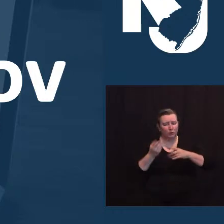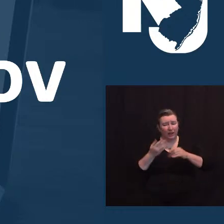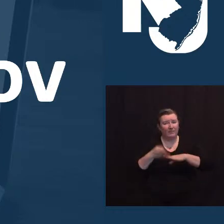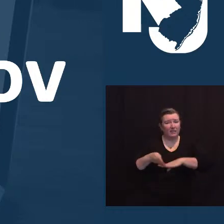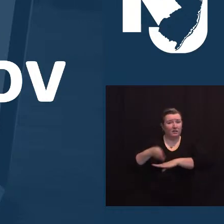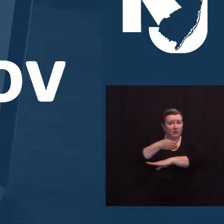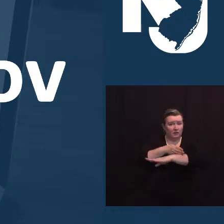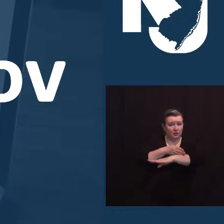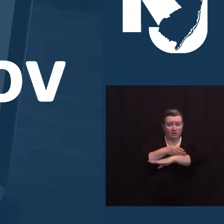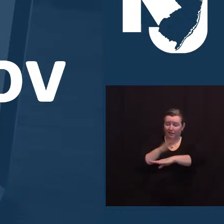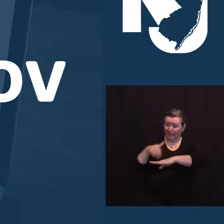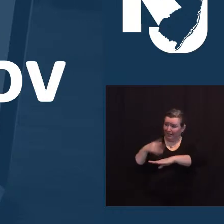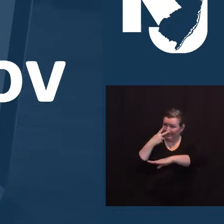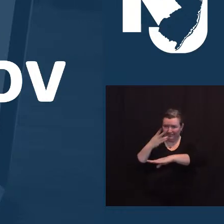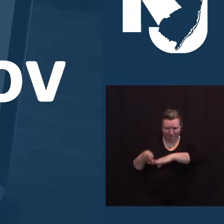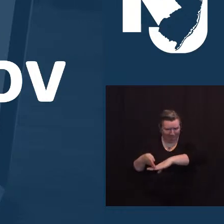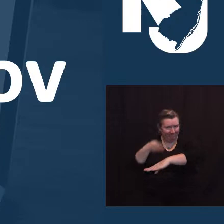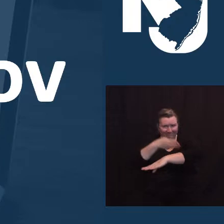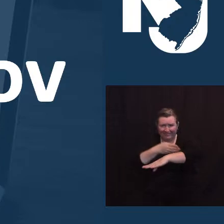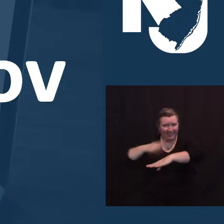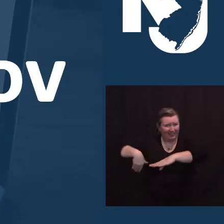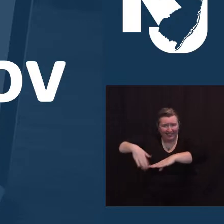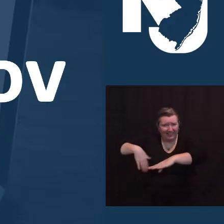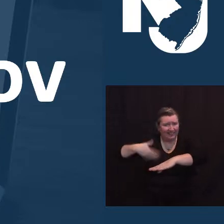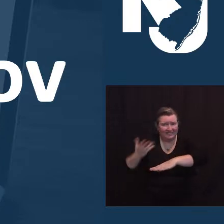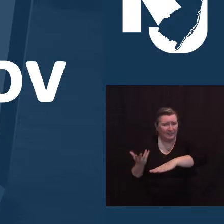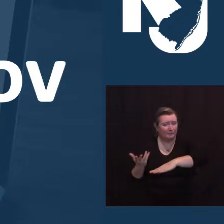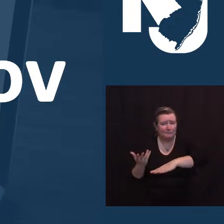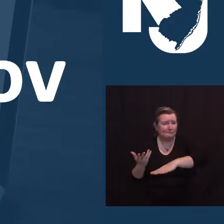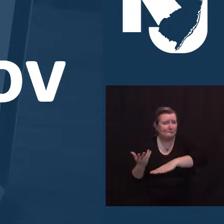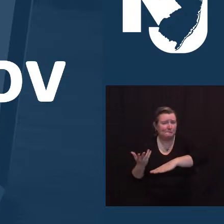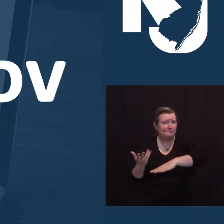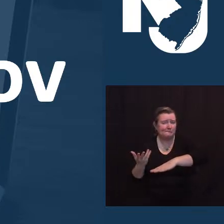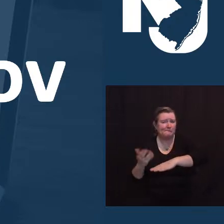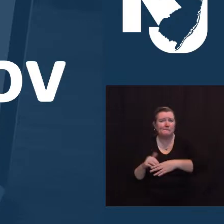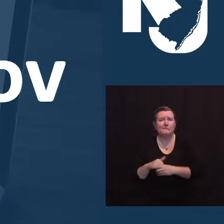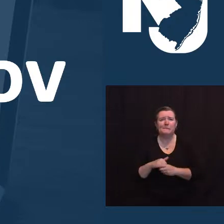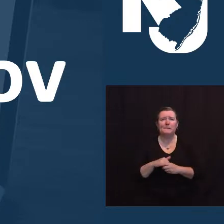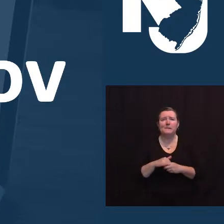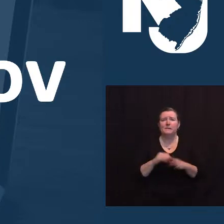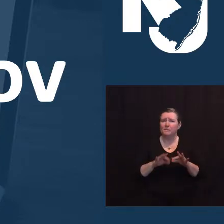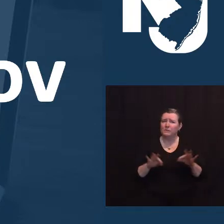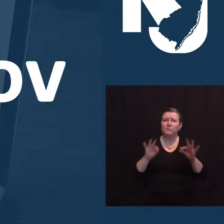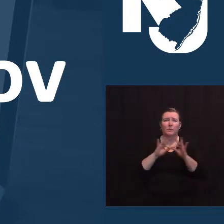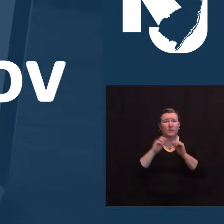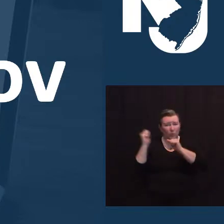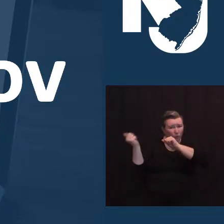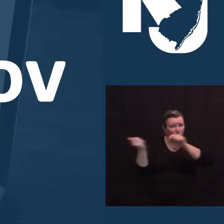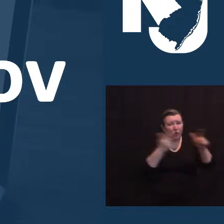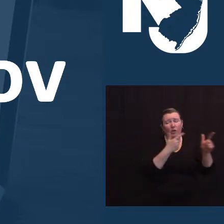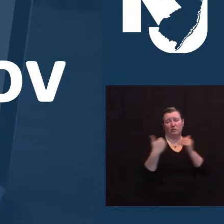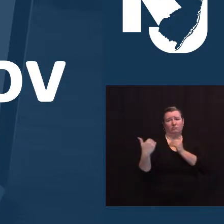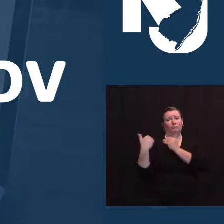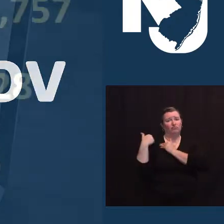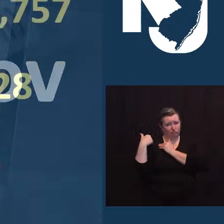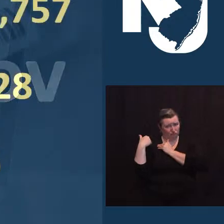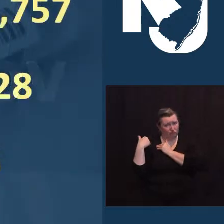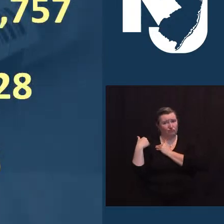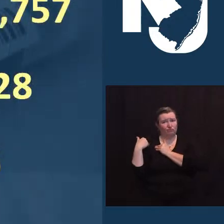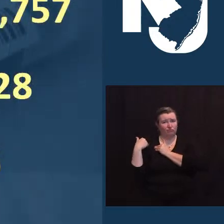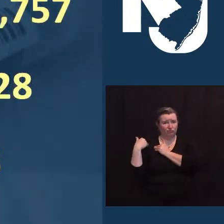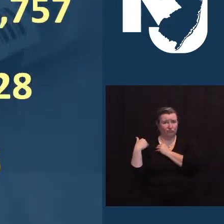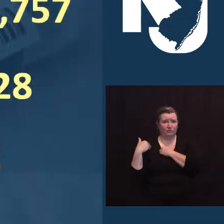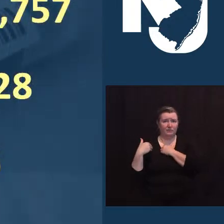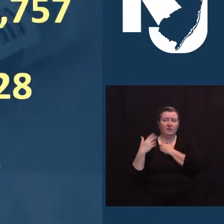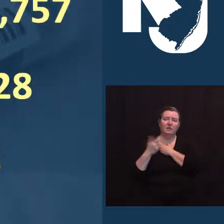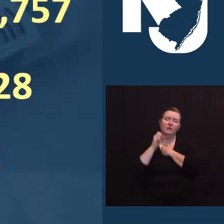that is our job number one, and that's just not our job number one, it's all of us collectively together. Today, with heavy hearts,